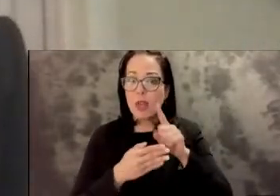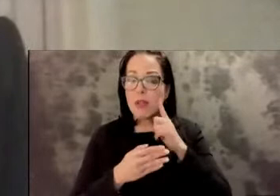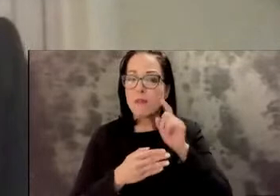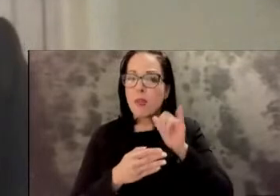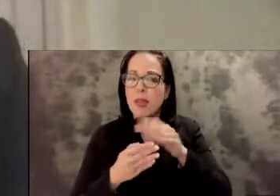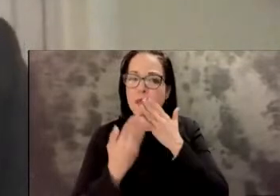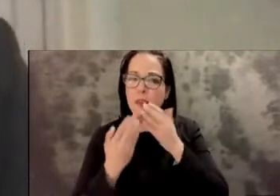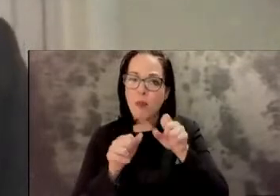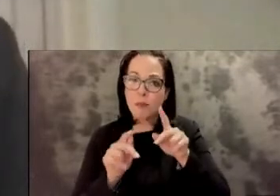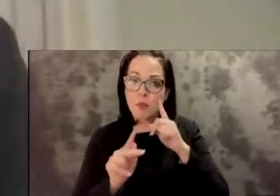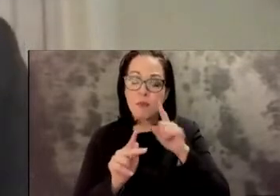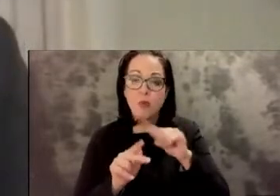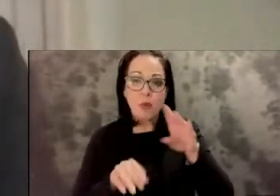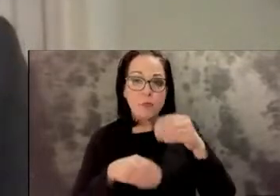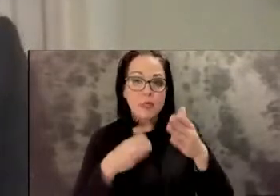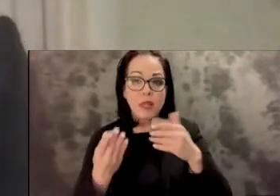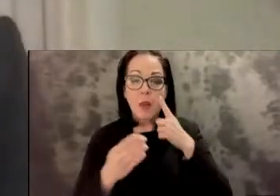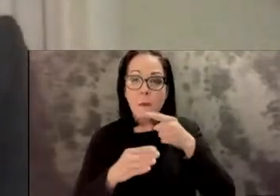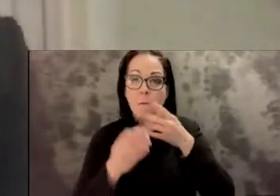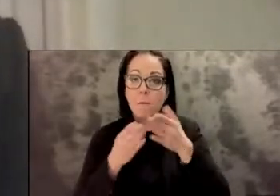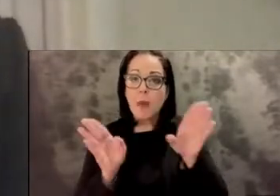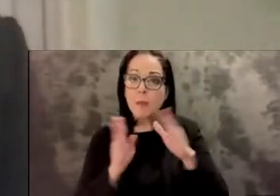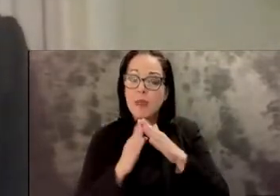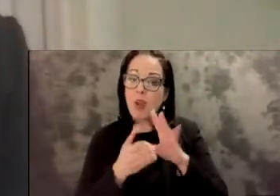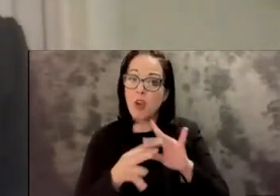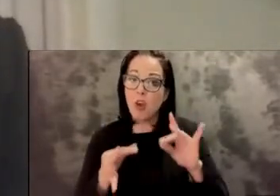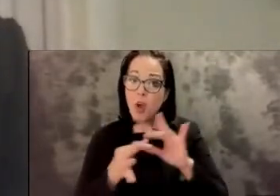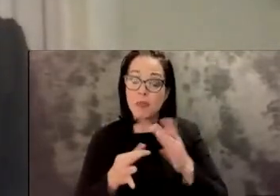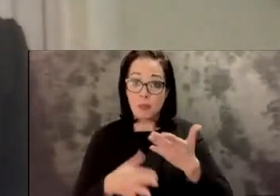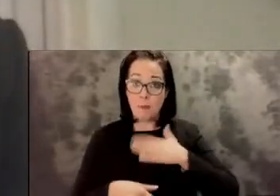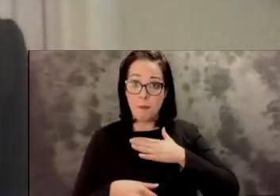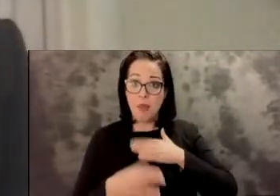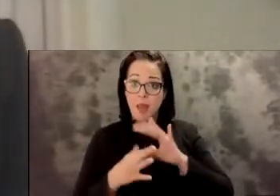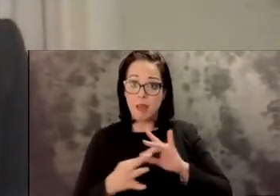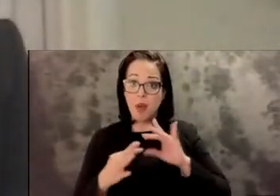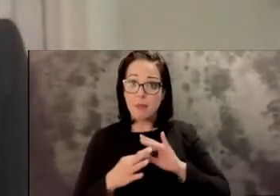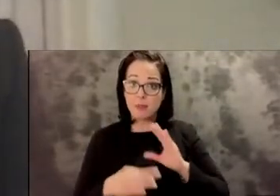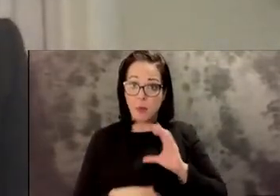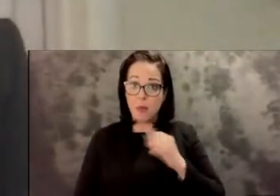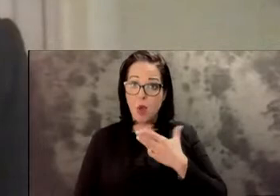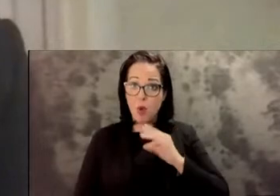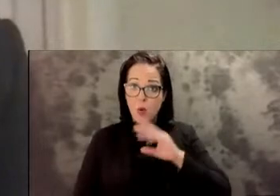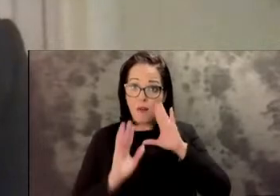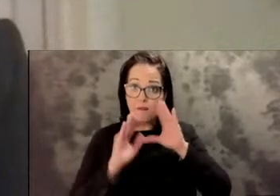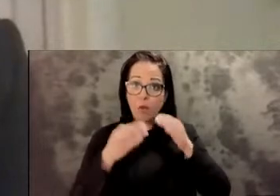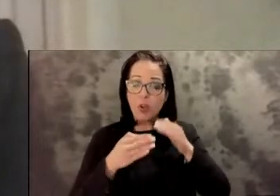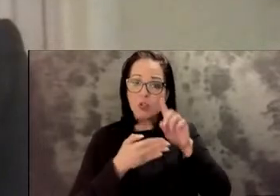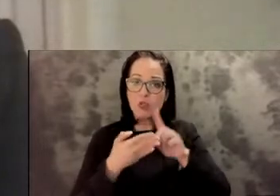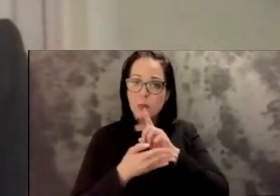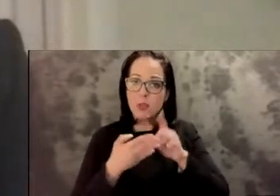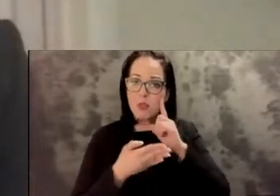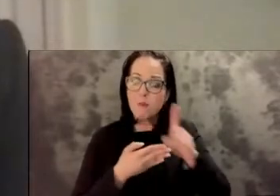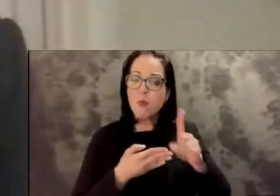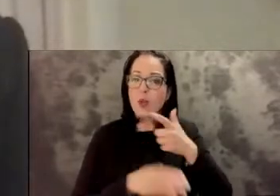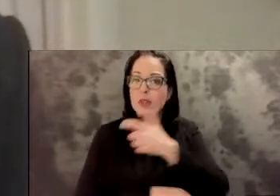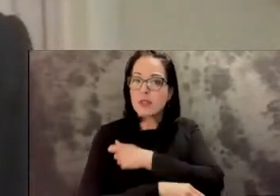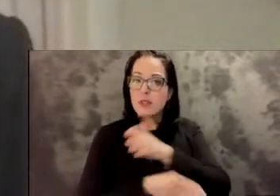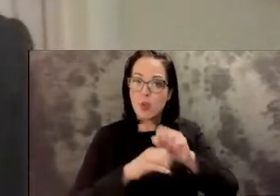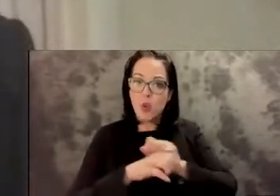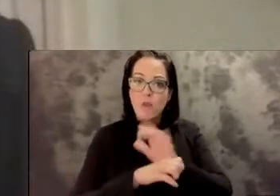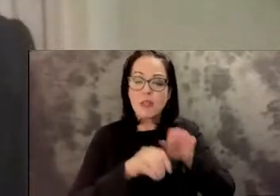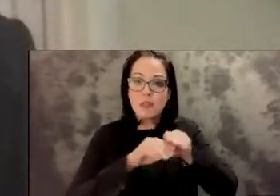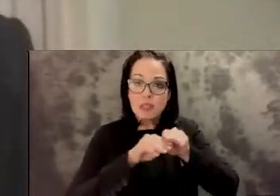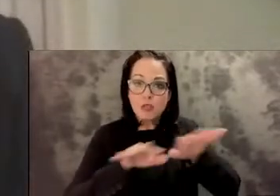today to provide public comment. All comments are my own, and they focus on discrimination in COVID-19 vaccine distribution.